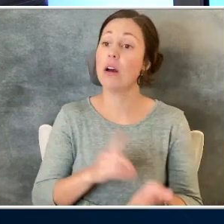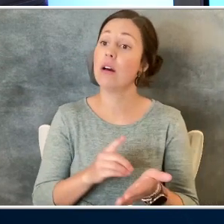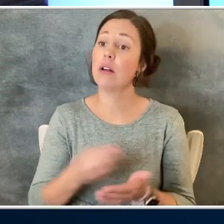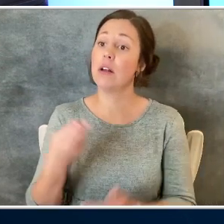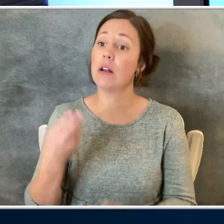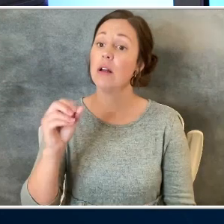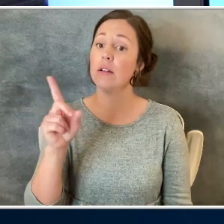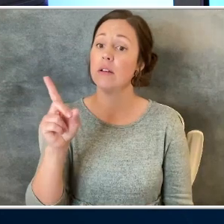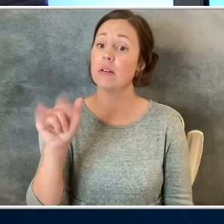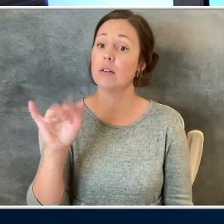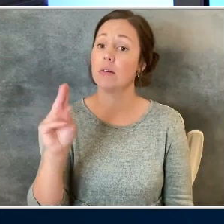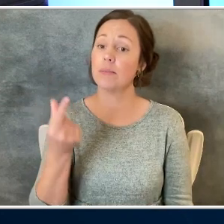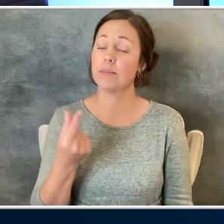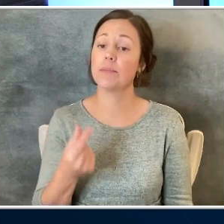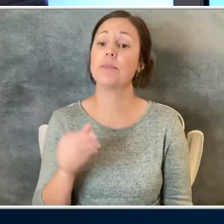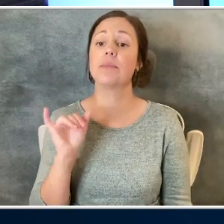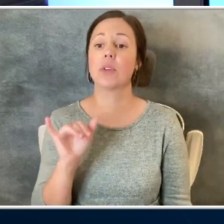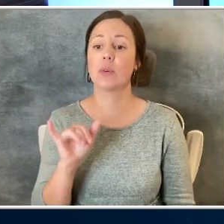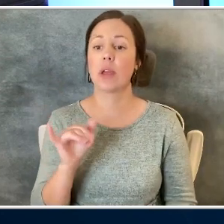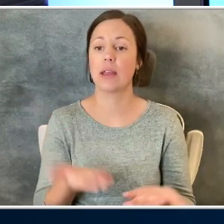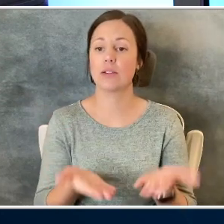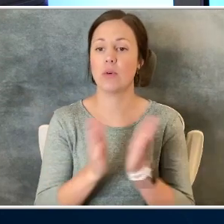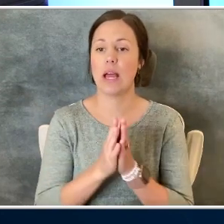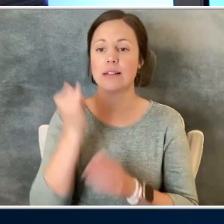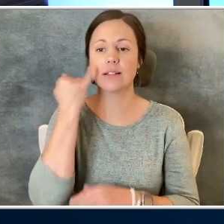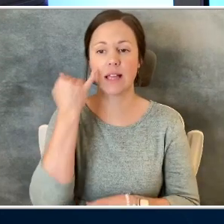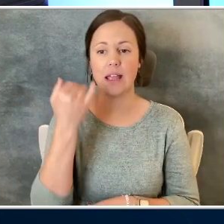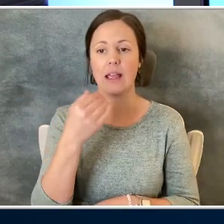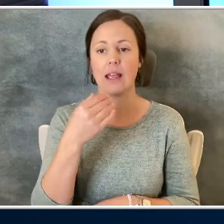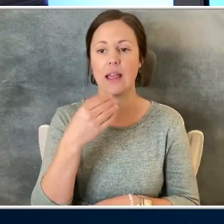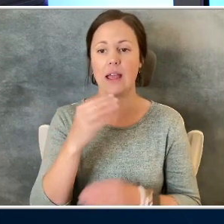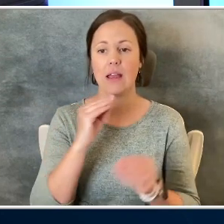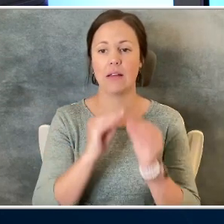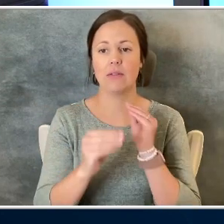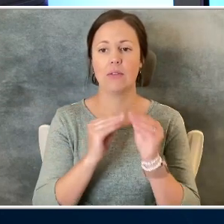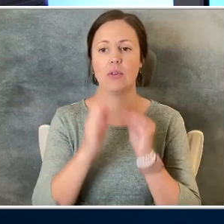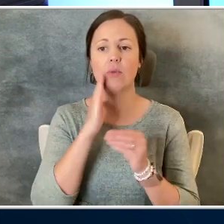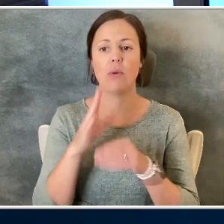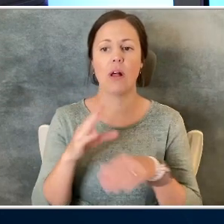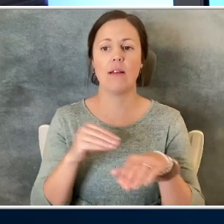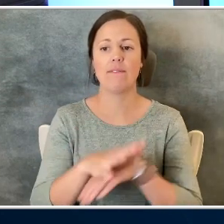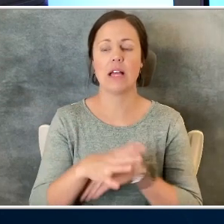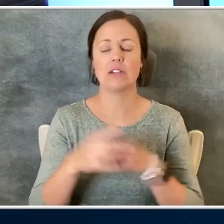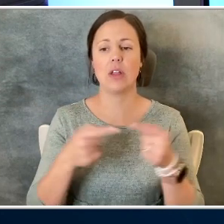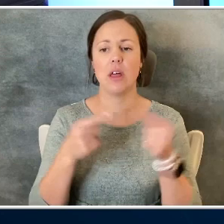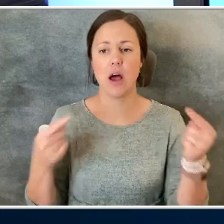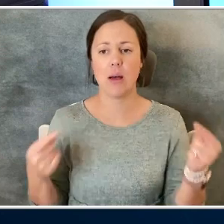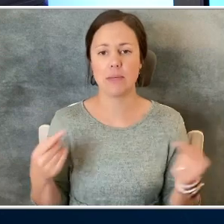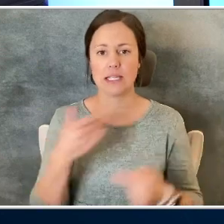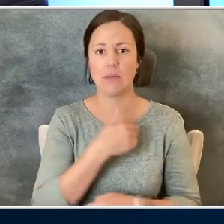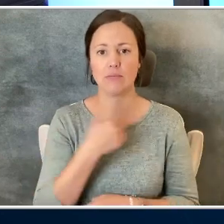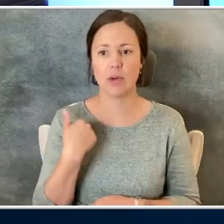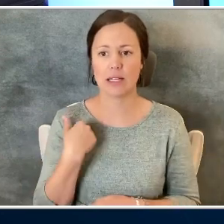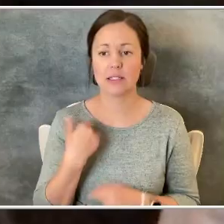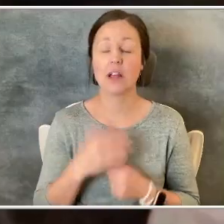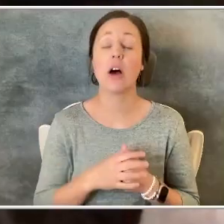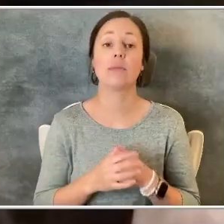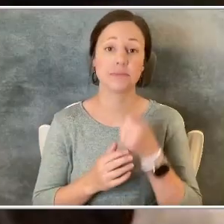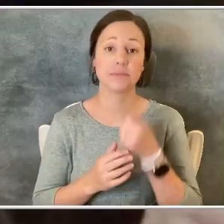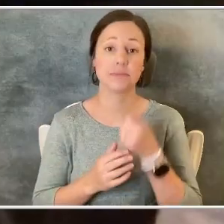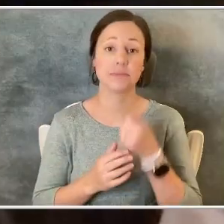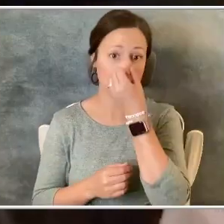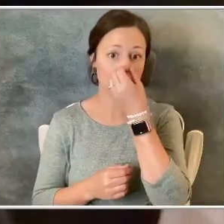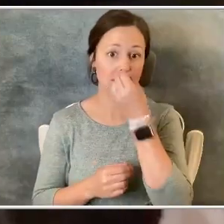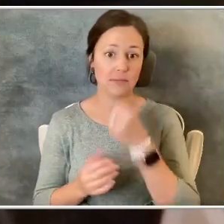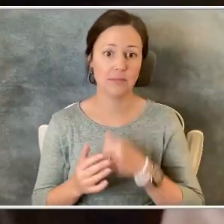So asking if breast reconstruction will affect imaging on the other on the opposite breast? side. Yes, ma'am. If they've had reconstruction on